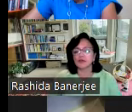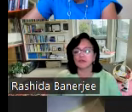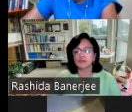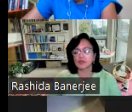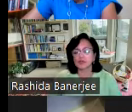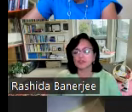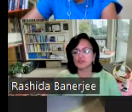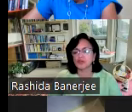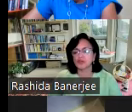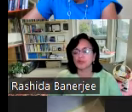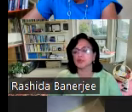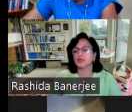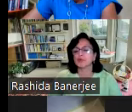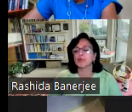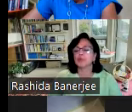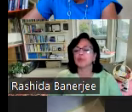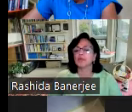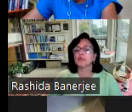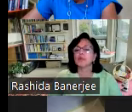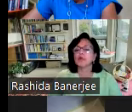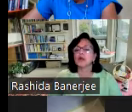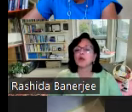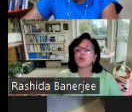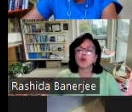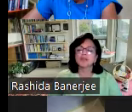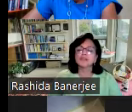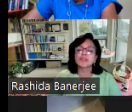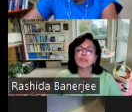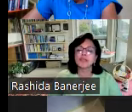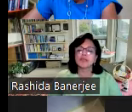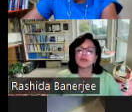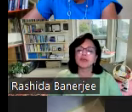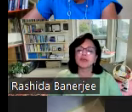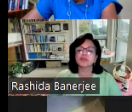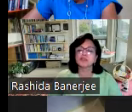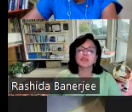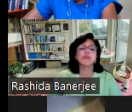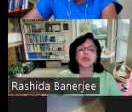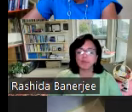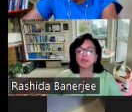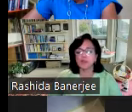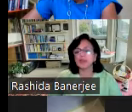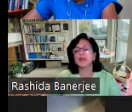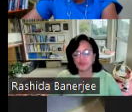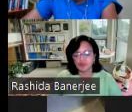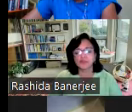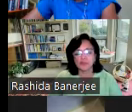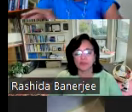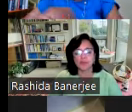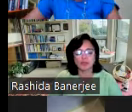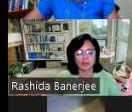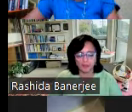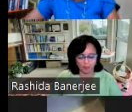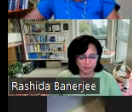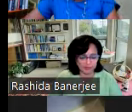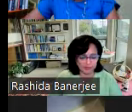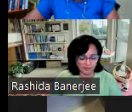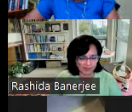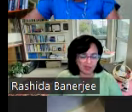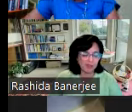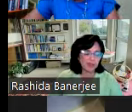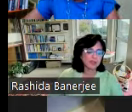doctor's office, Dr. Cooper. What is the data that there might be? You might have to use some